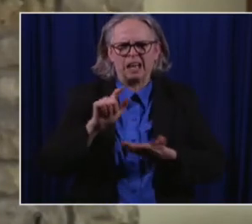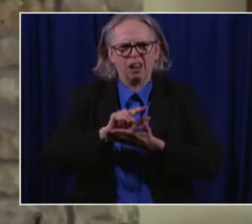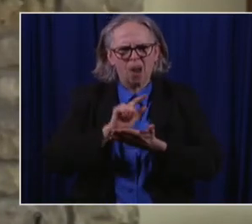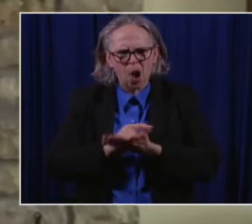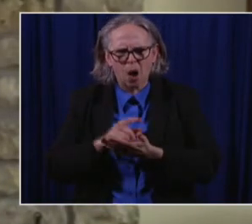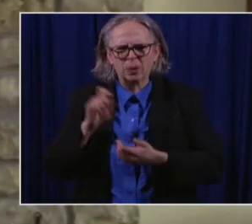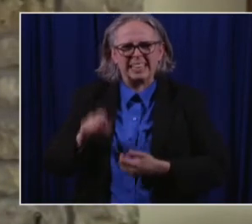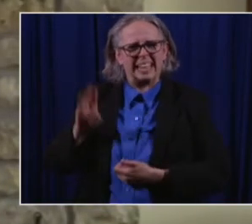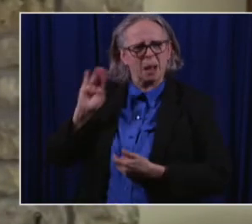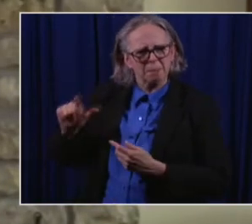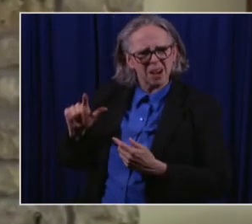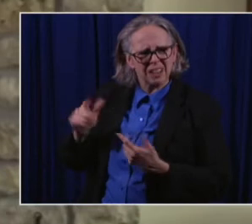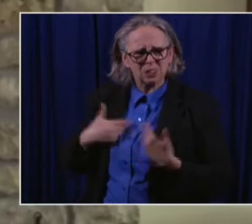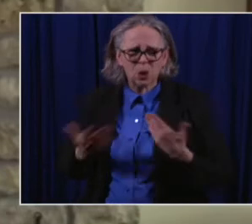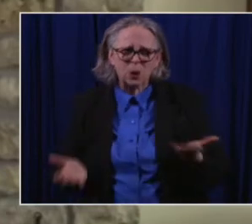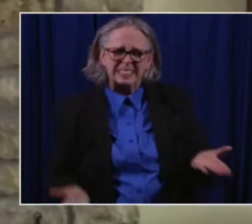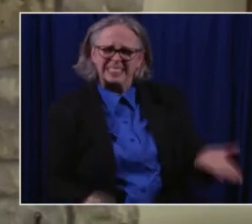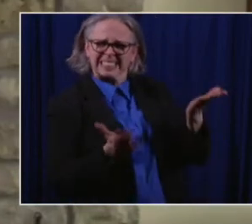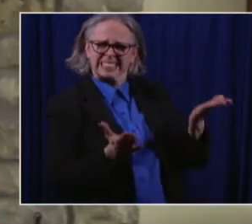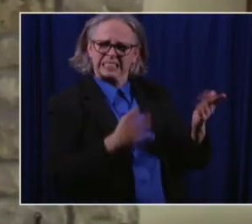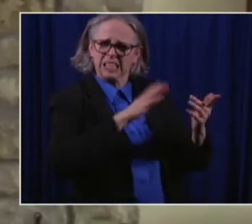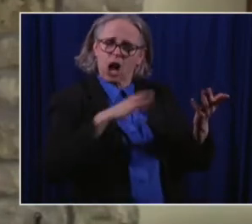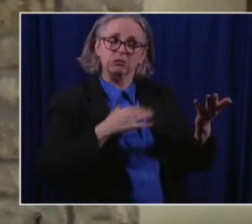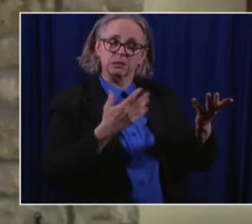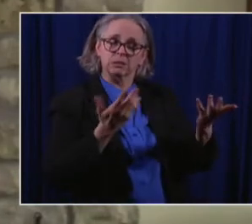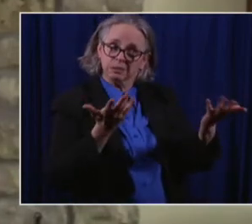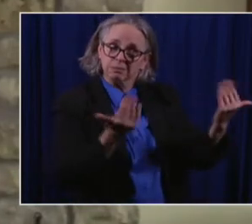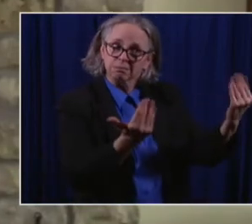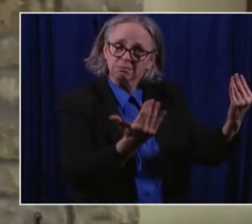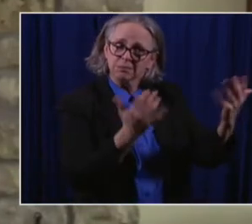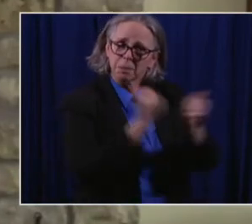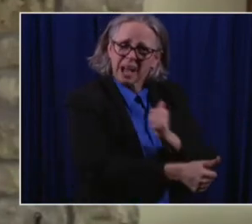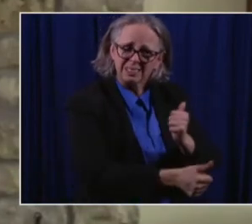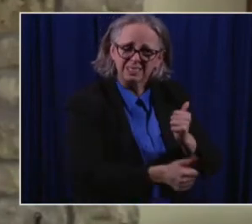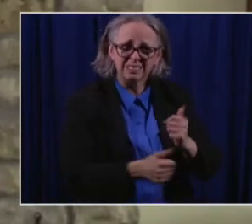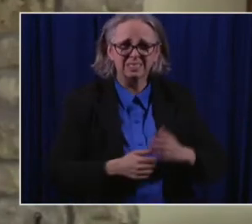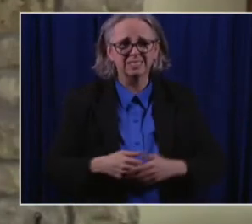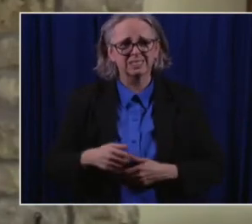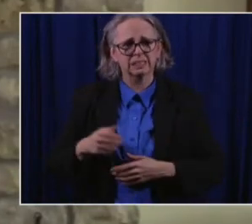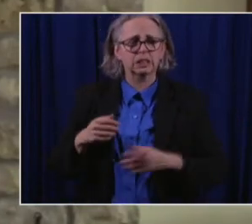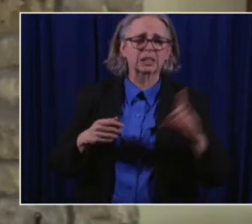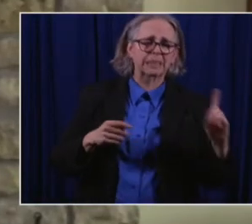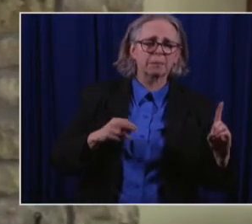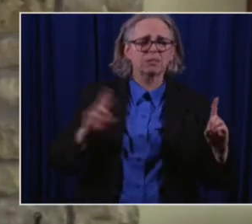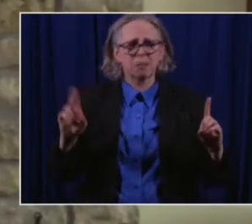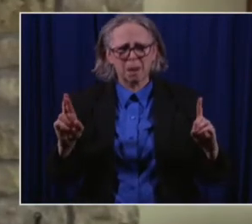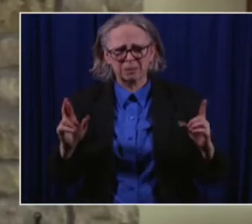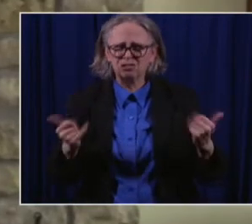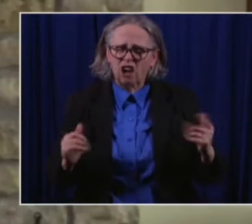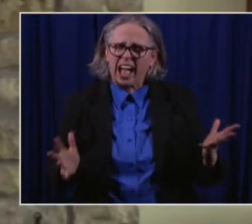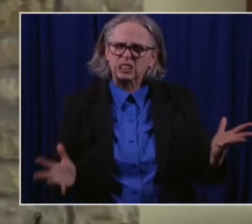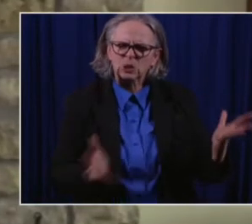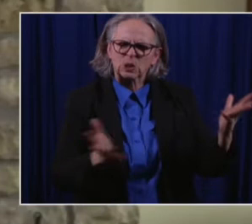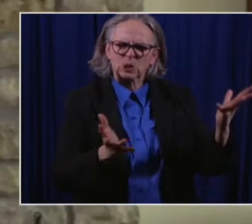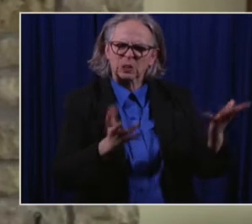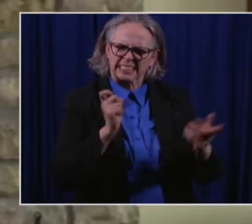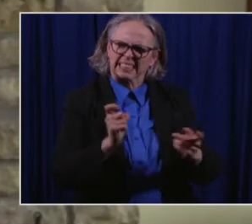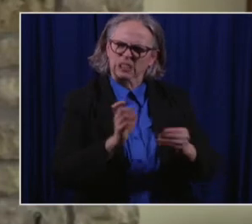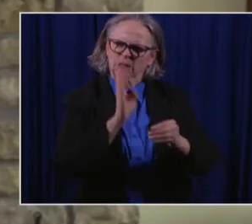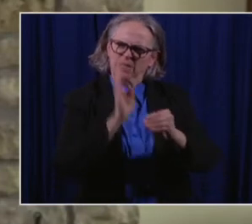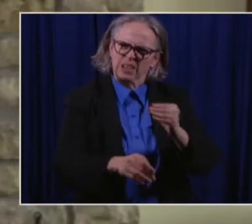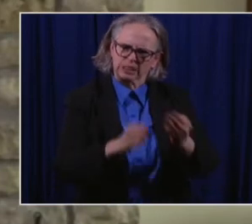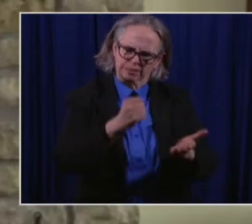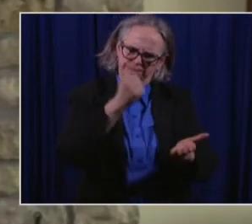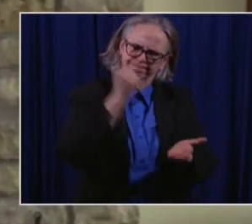of Congress, to do this. I know members of both sides of the aisle are trying to get it done. We just need to get it done. Governor, if I